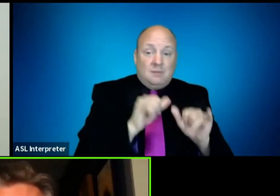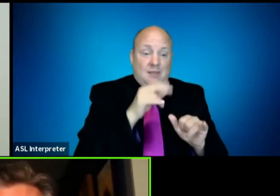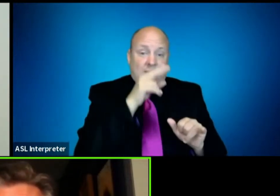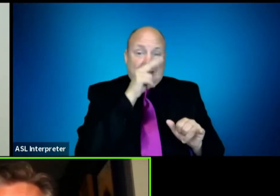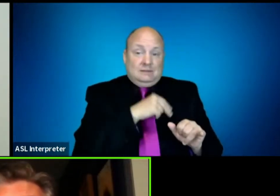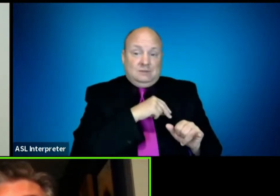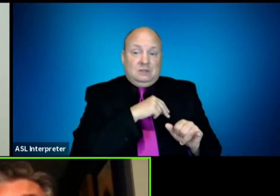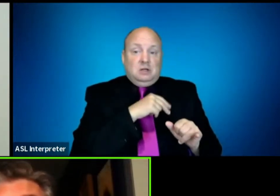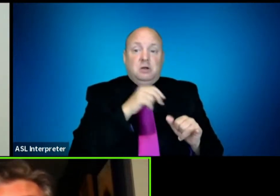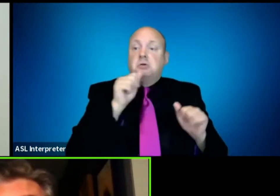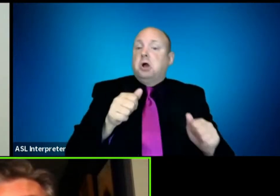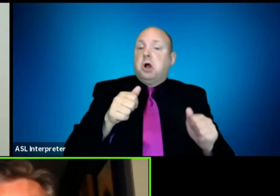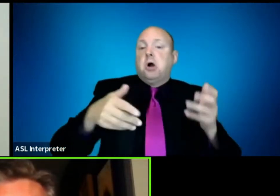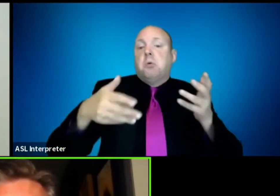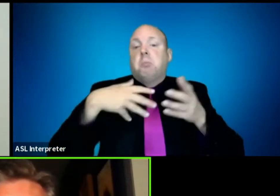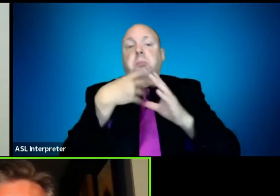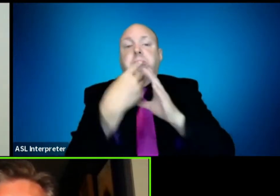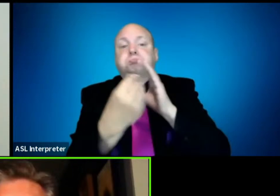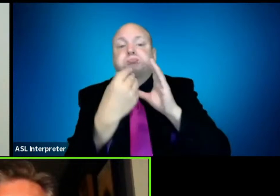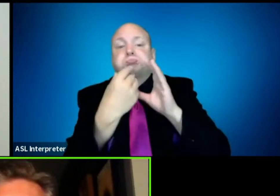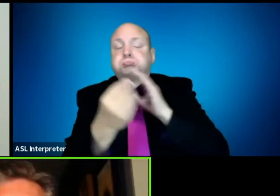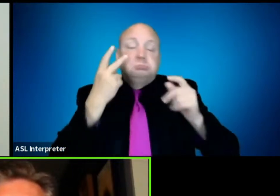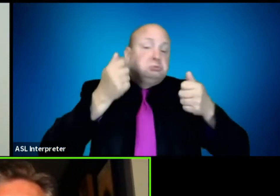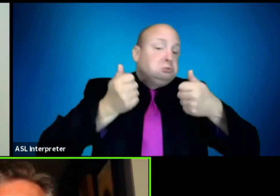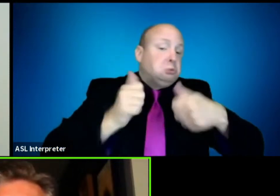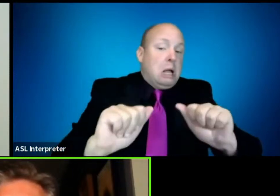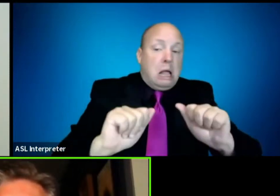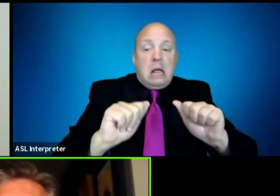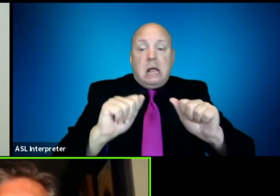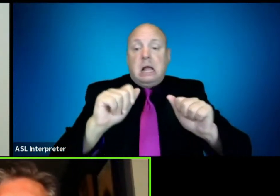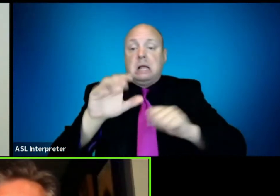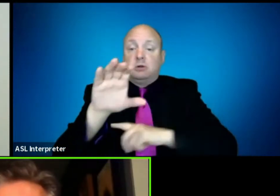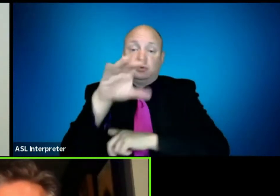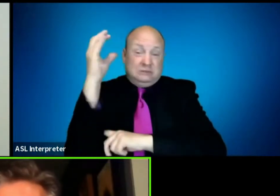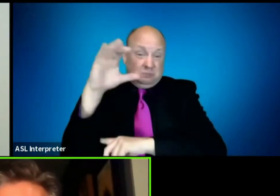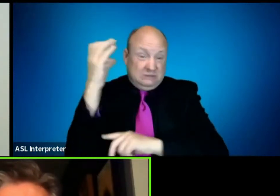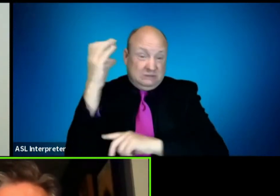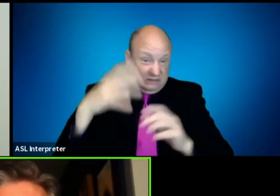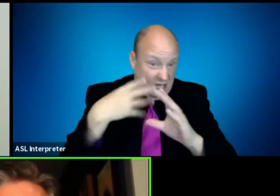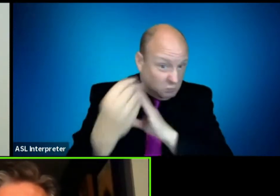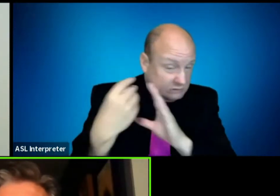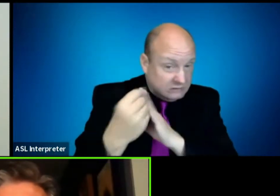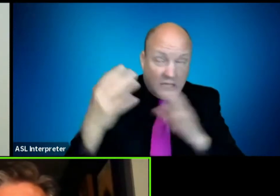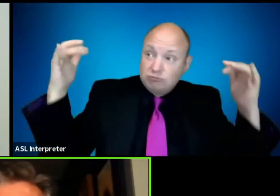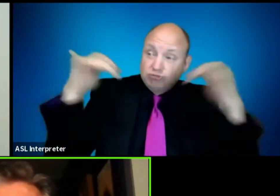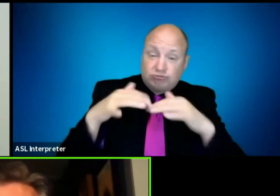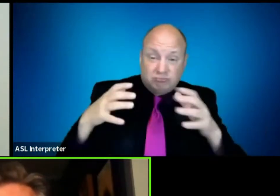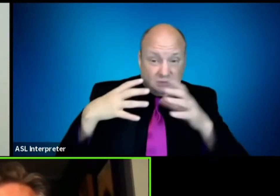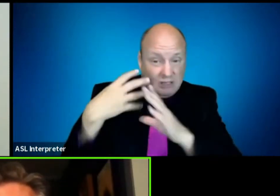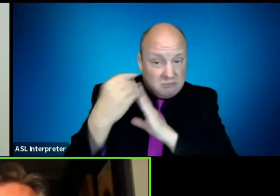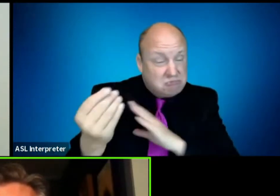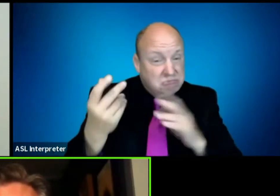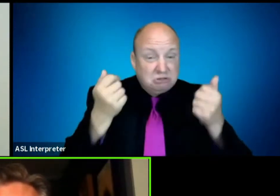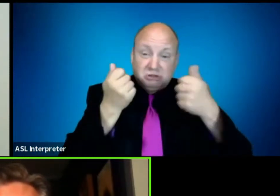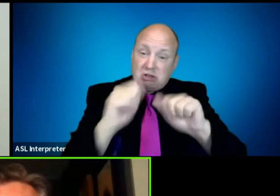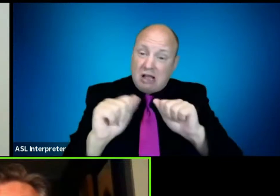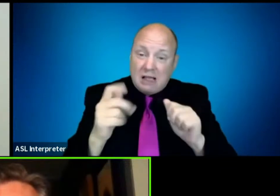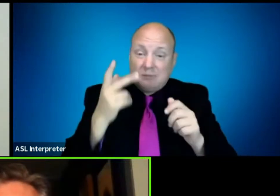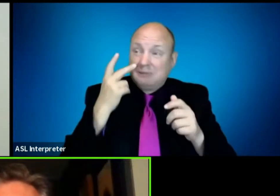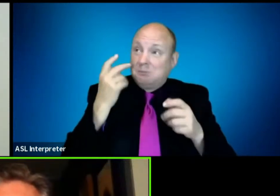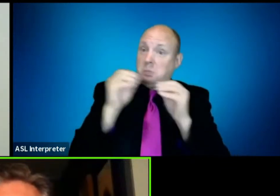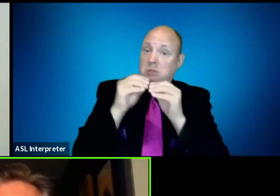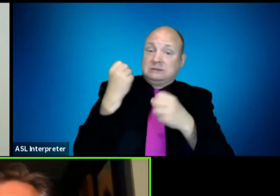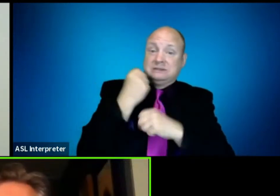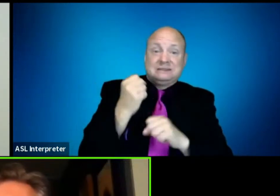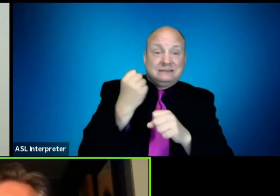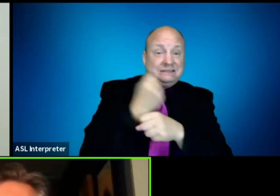The vaccines offer great protection and offer the ability for us to gather a little more safely, but they don't completely reduce the risk. So I